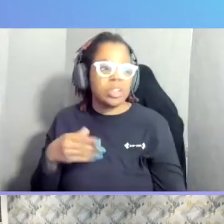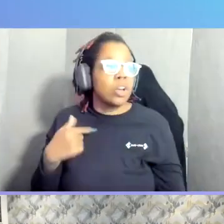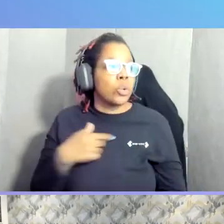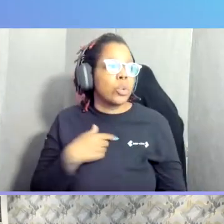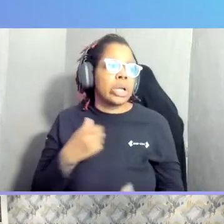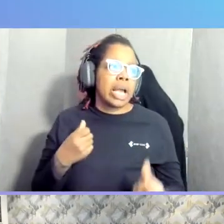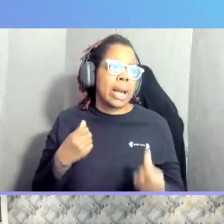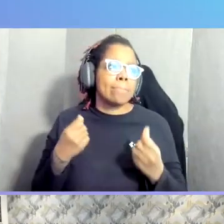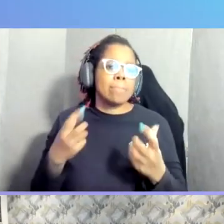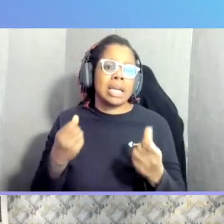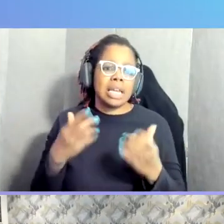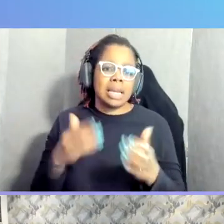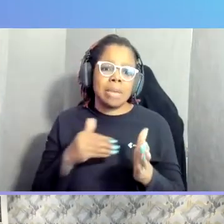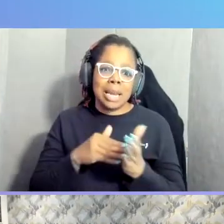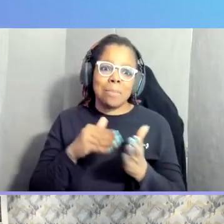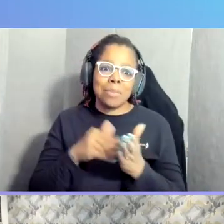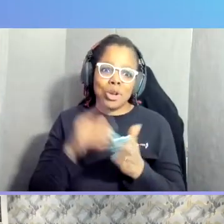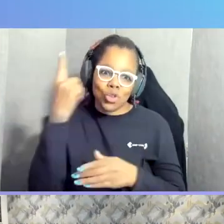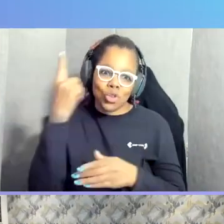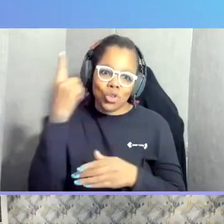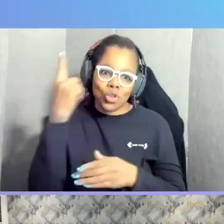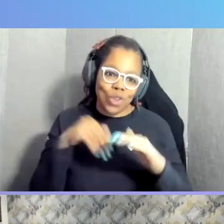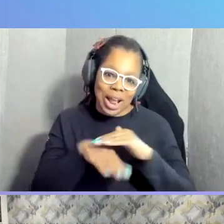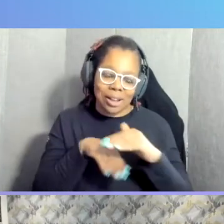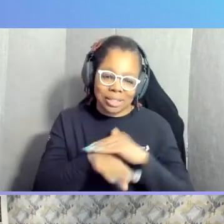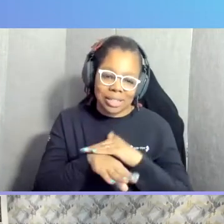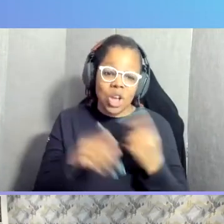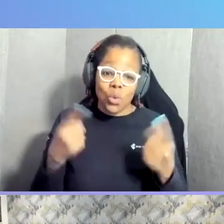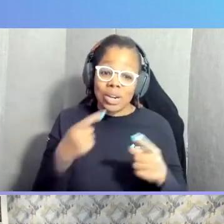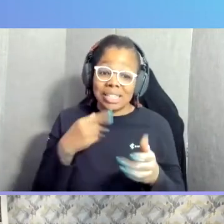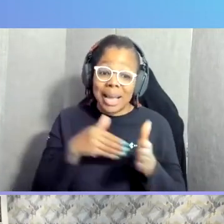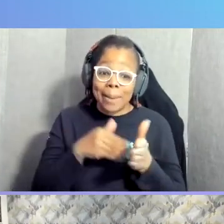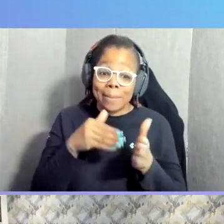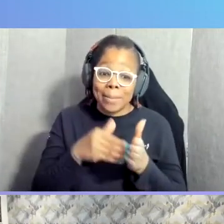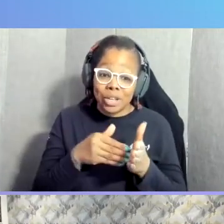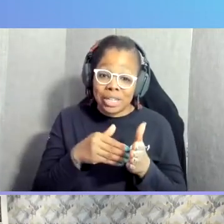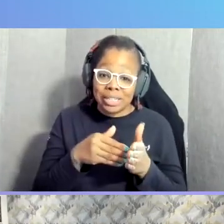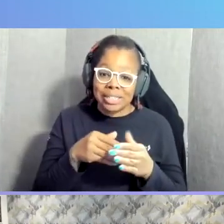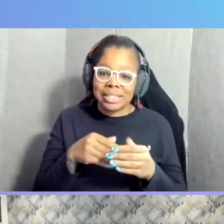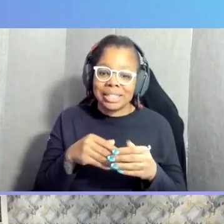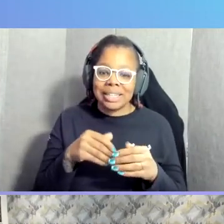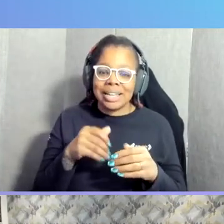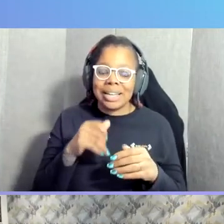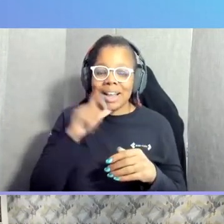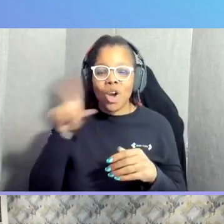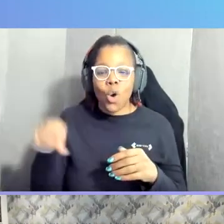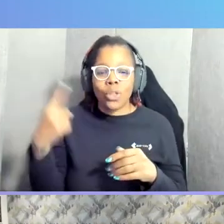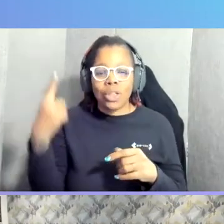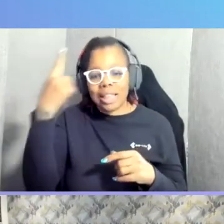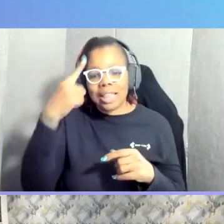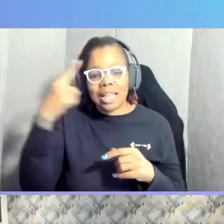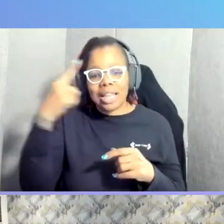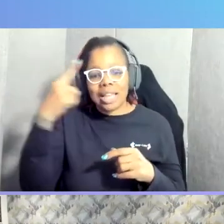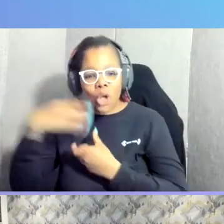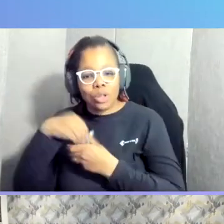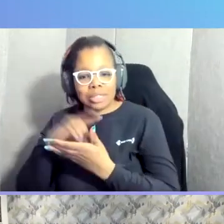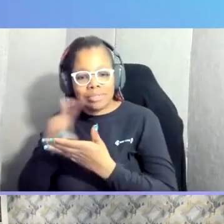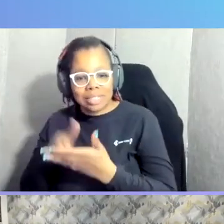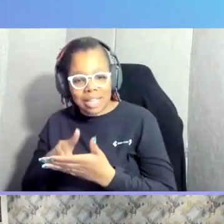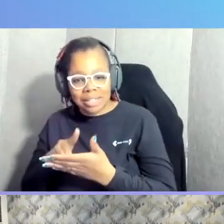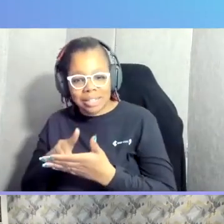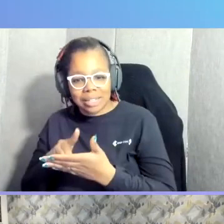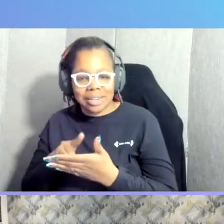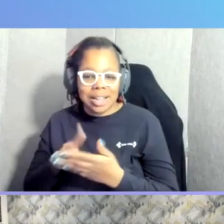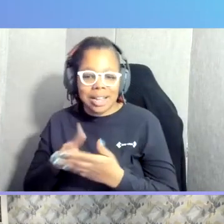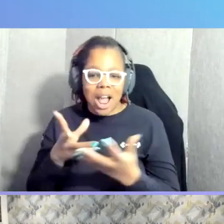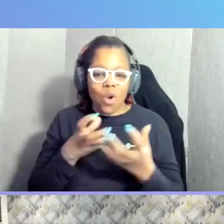of reasons to be accessible. But when I say millions, besides thinking about inclusive design, I